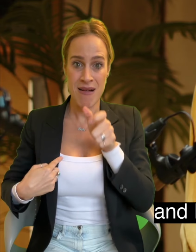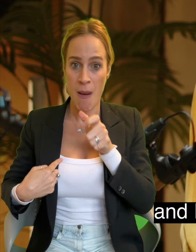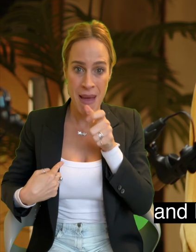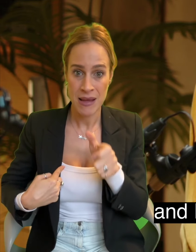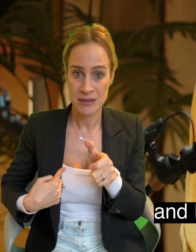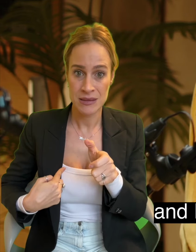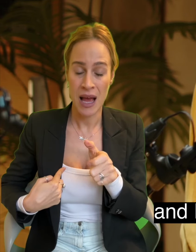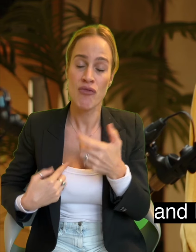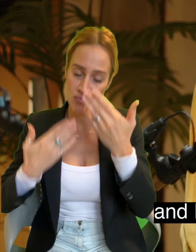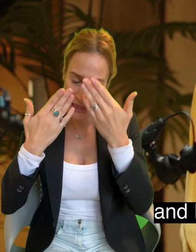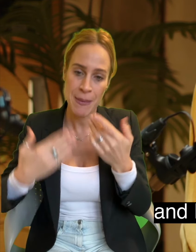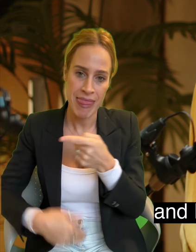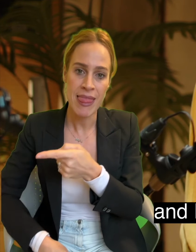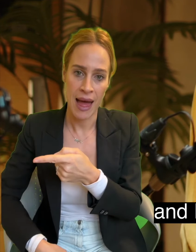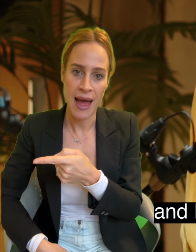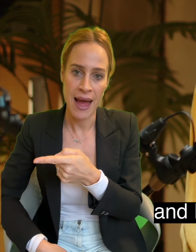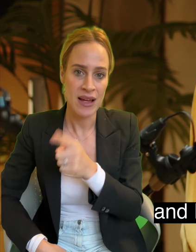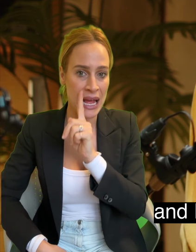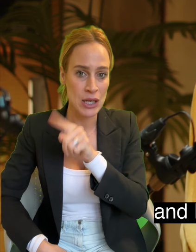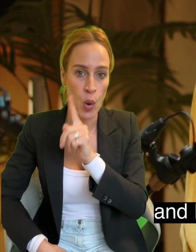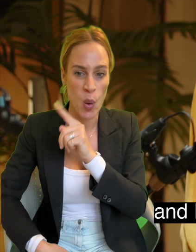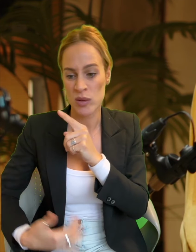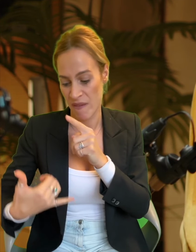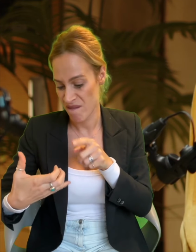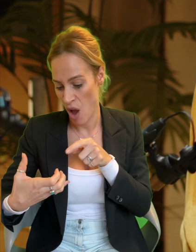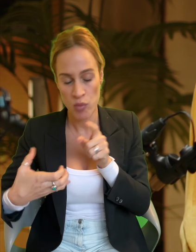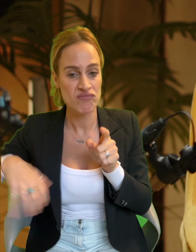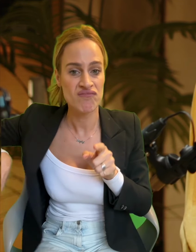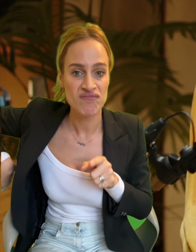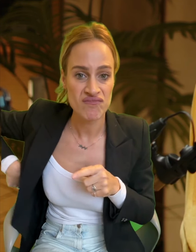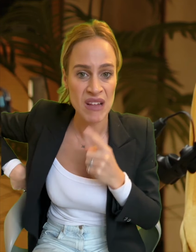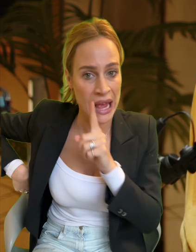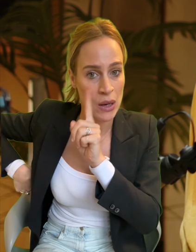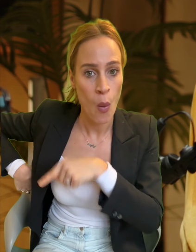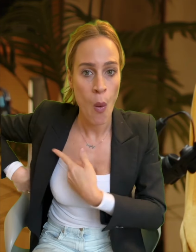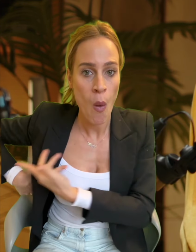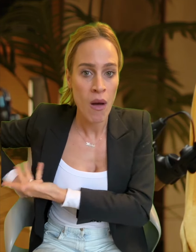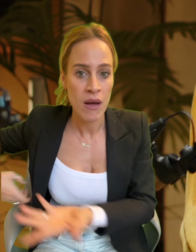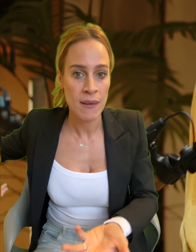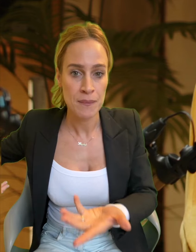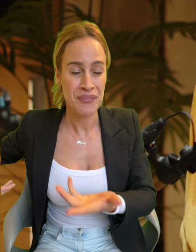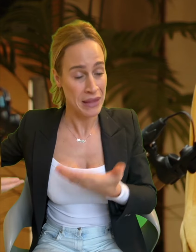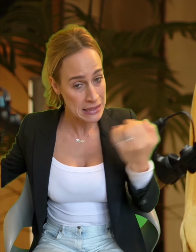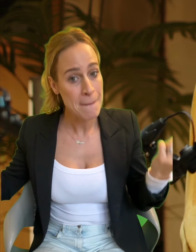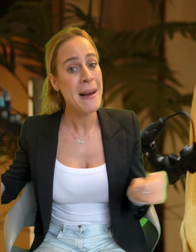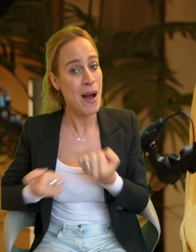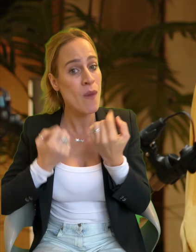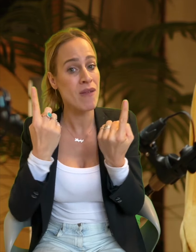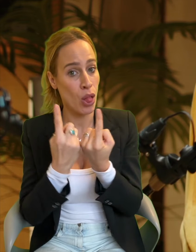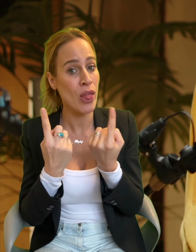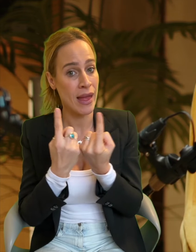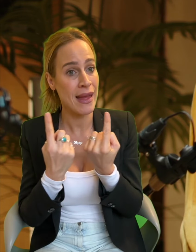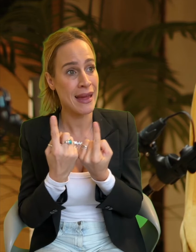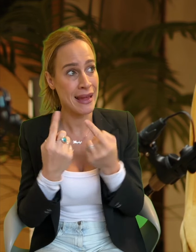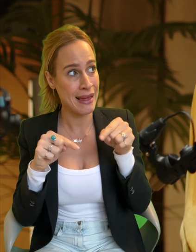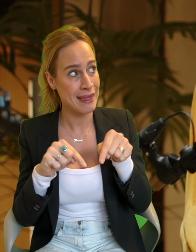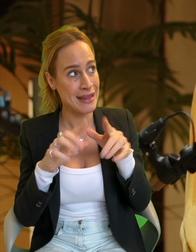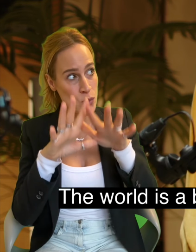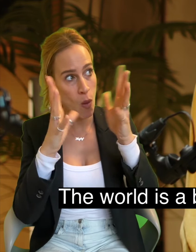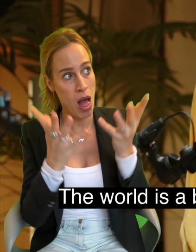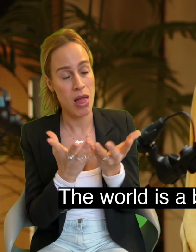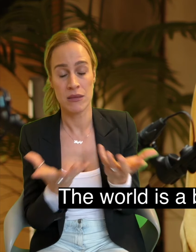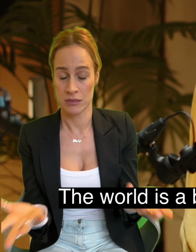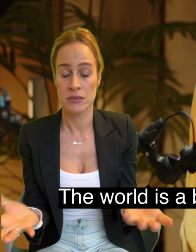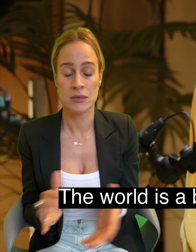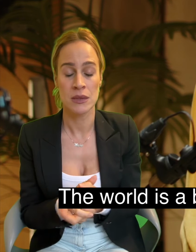say, and I respect that. When you're like, I haven't been on my phone, that's a beautiful thing. That's a powerful thing in this day